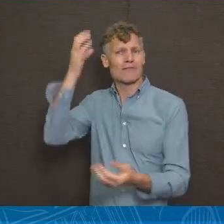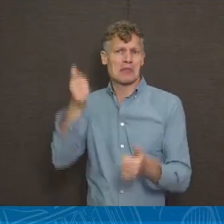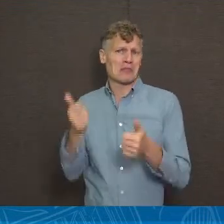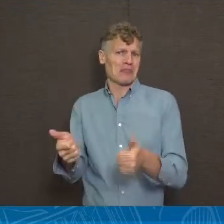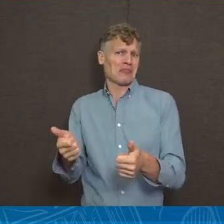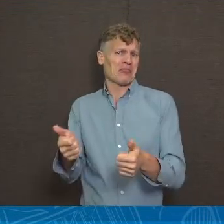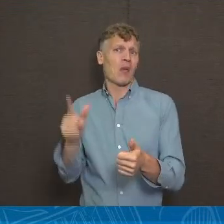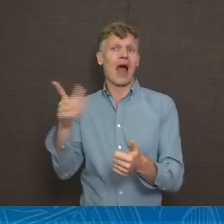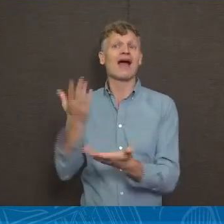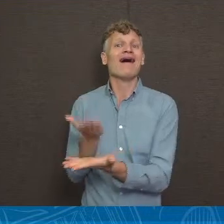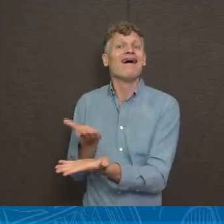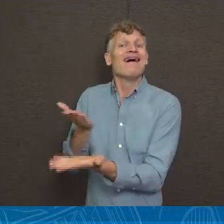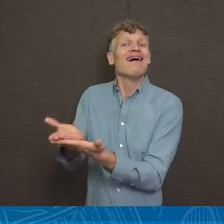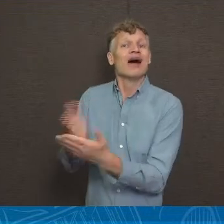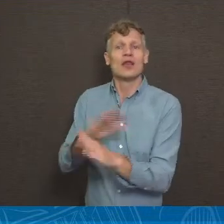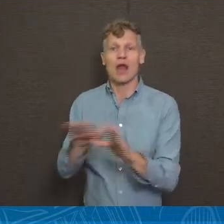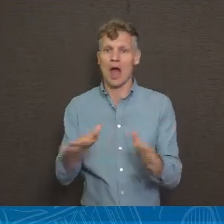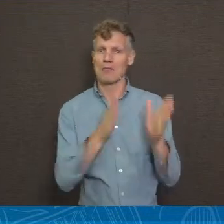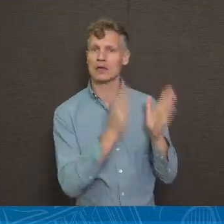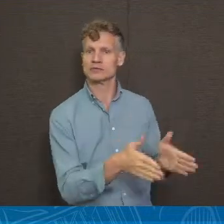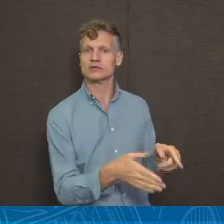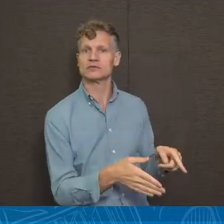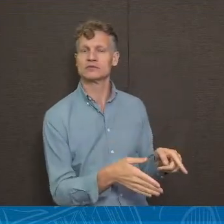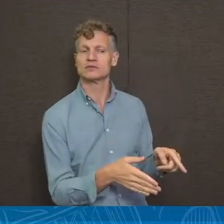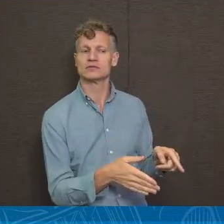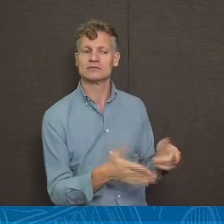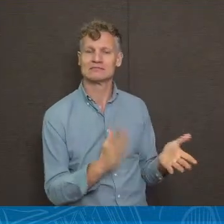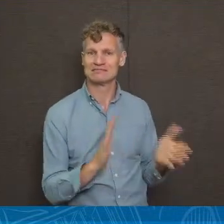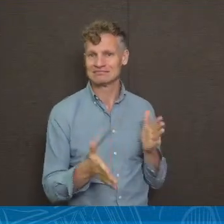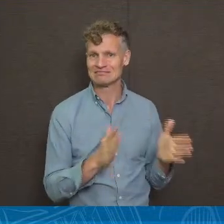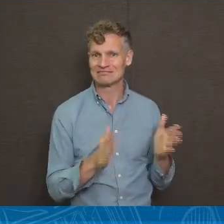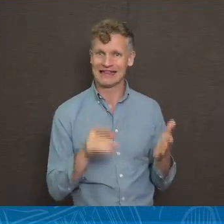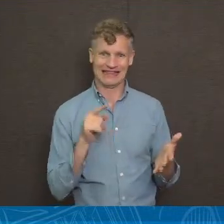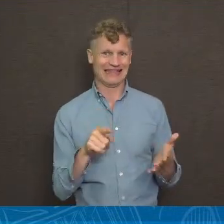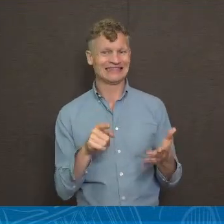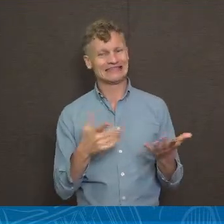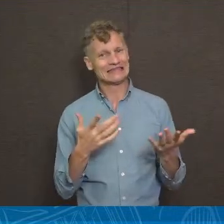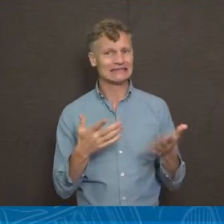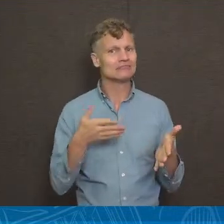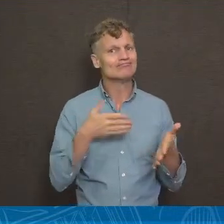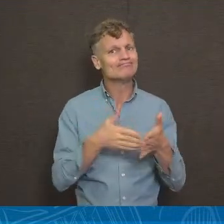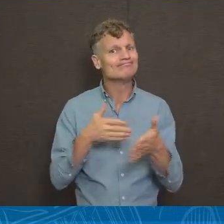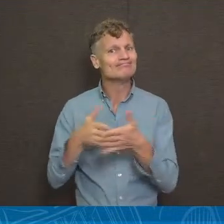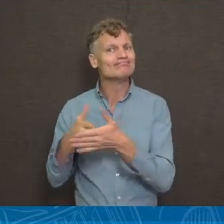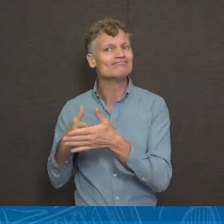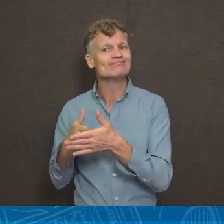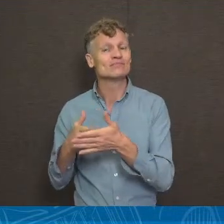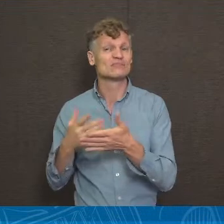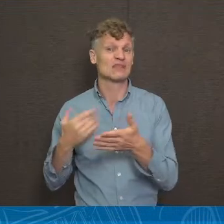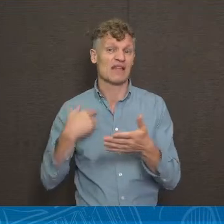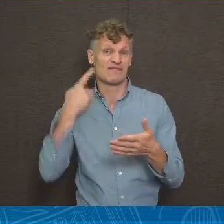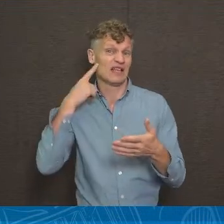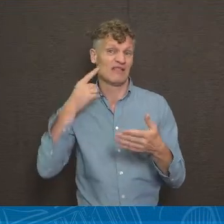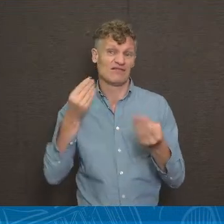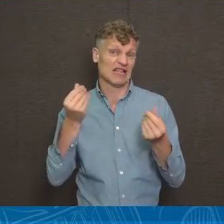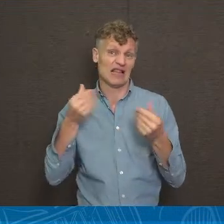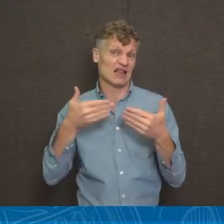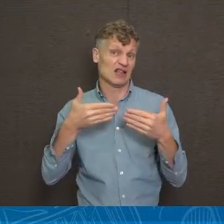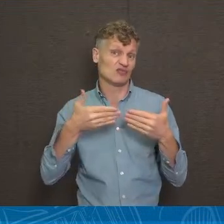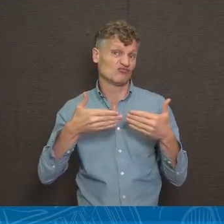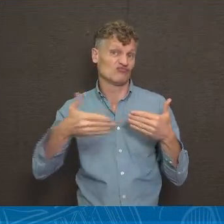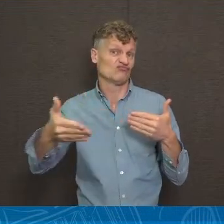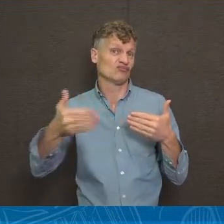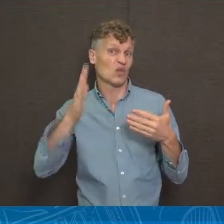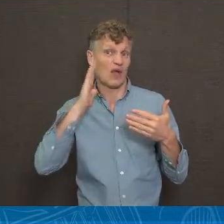one of the fundamental challenges that we face, and probably we will continue to face even as we discuss a possible treaty in the